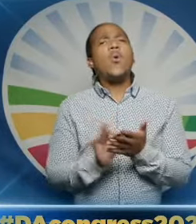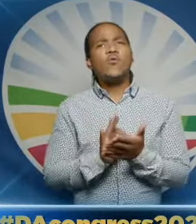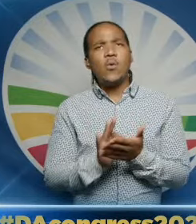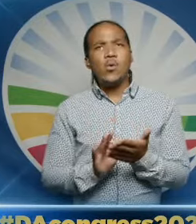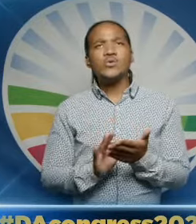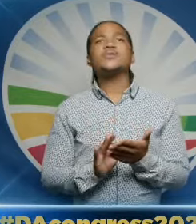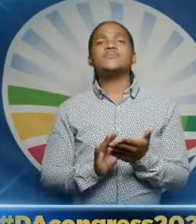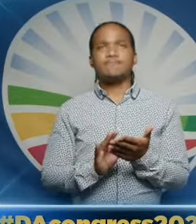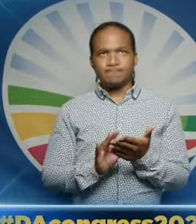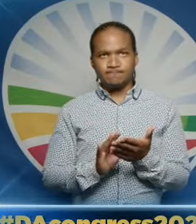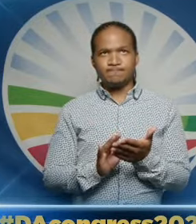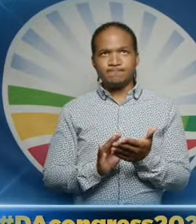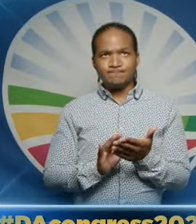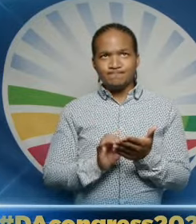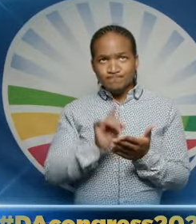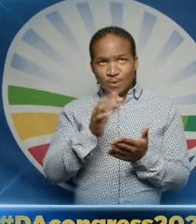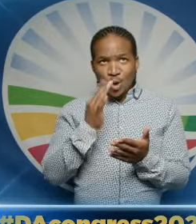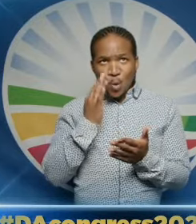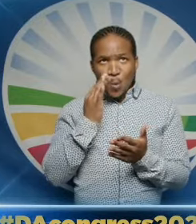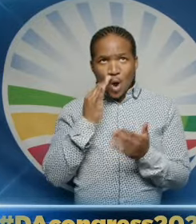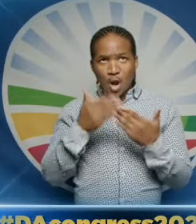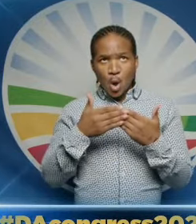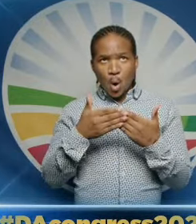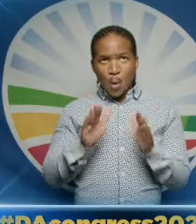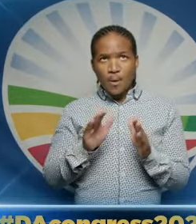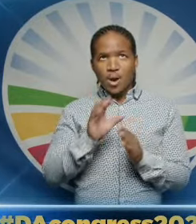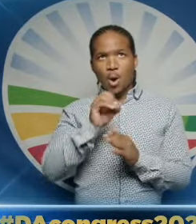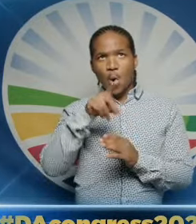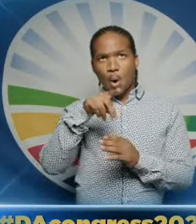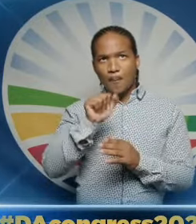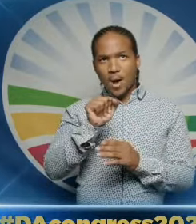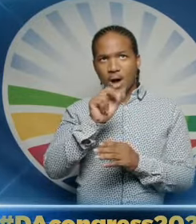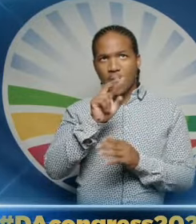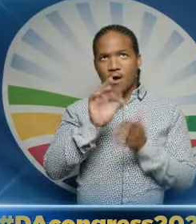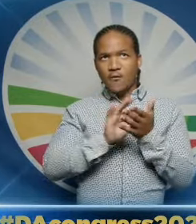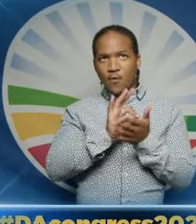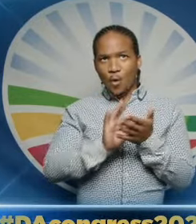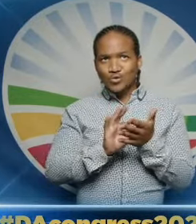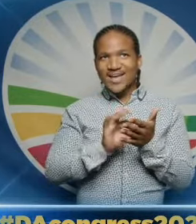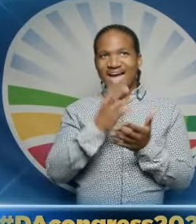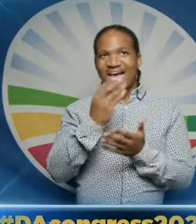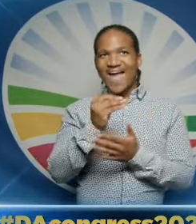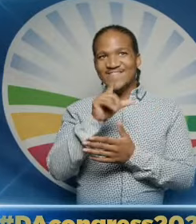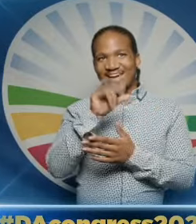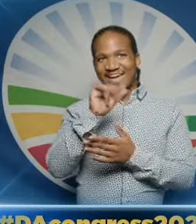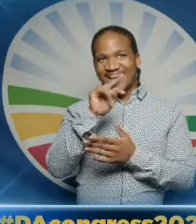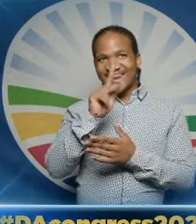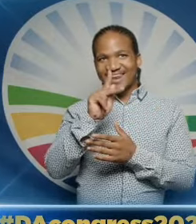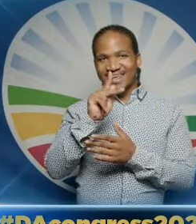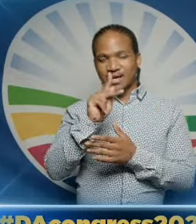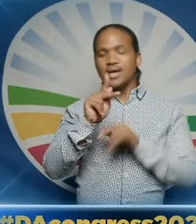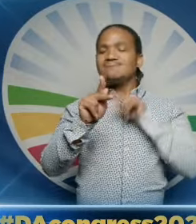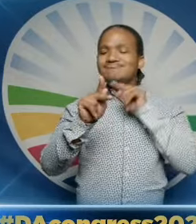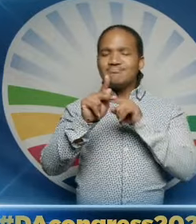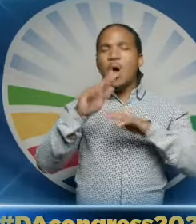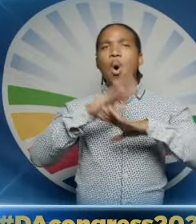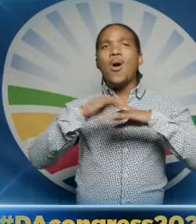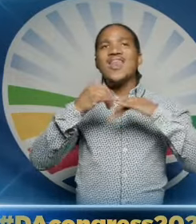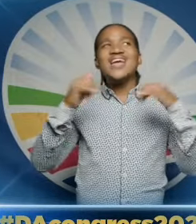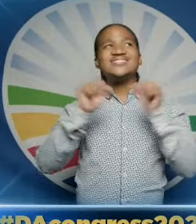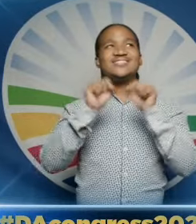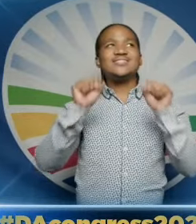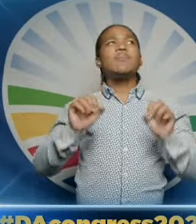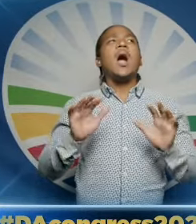To cast your ballot in the leadership election, you'll be using, as I said, the OpenVote online voting system. To